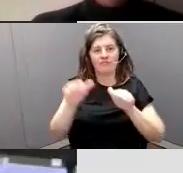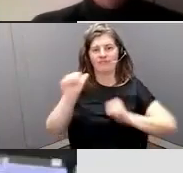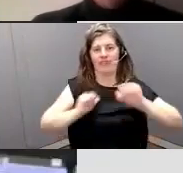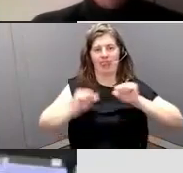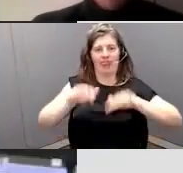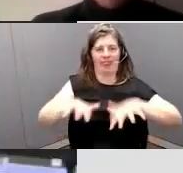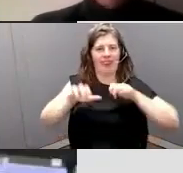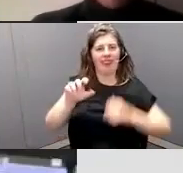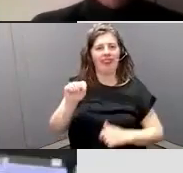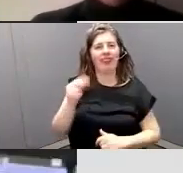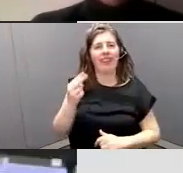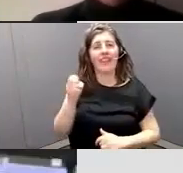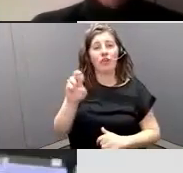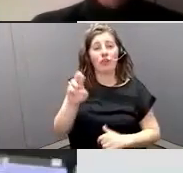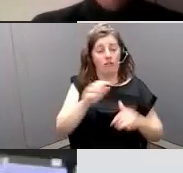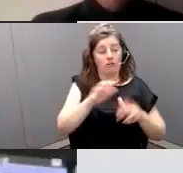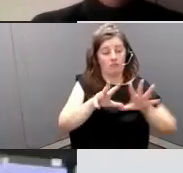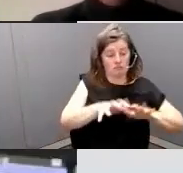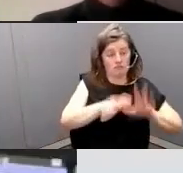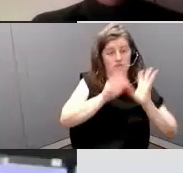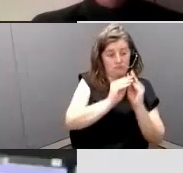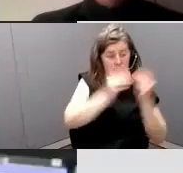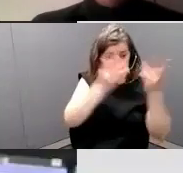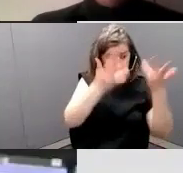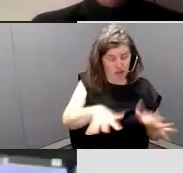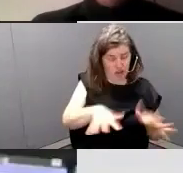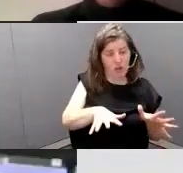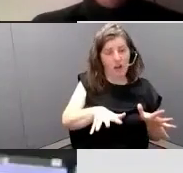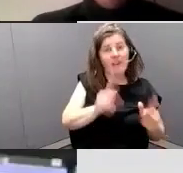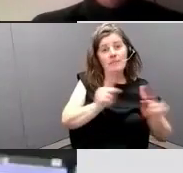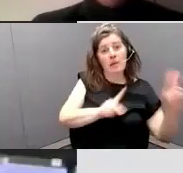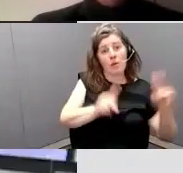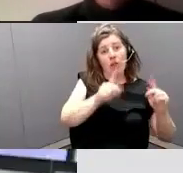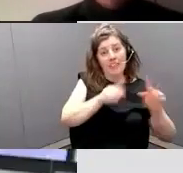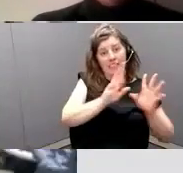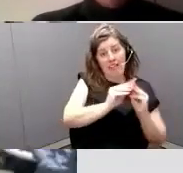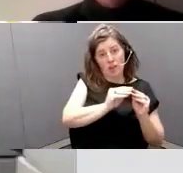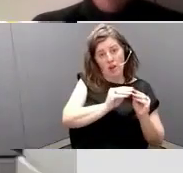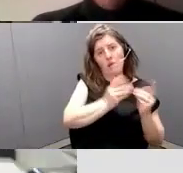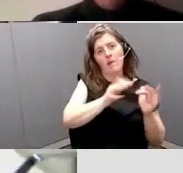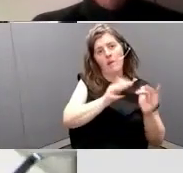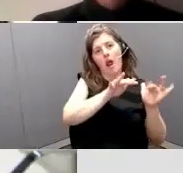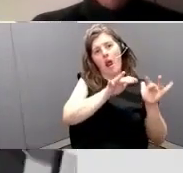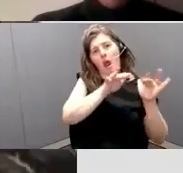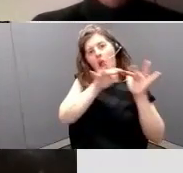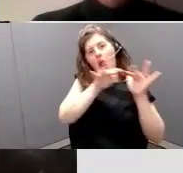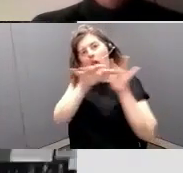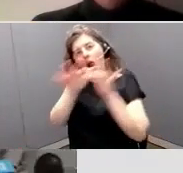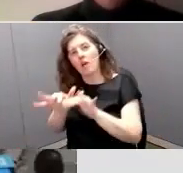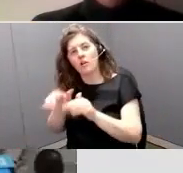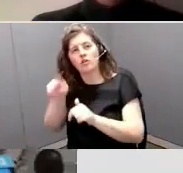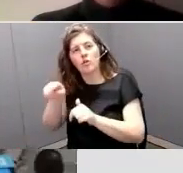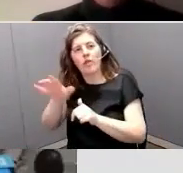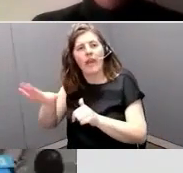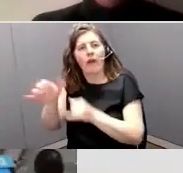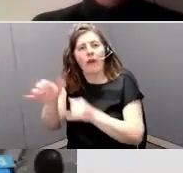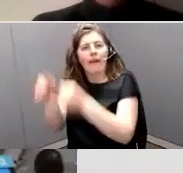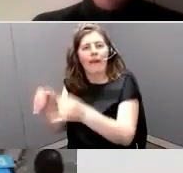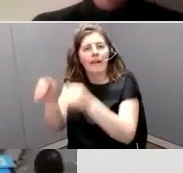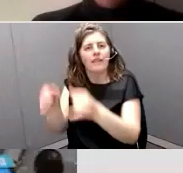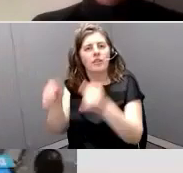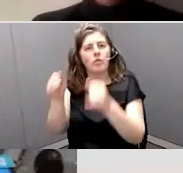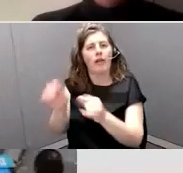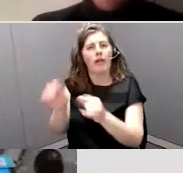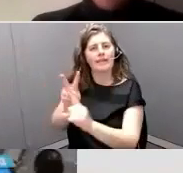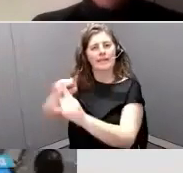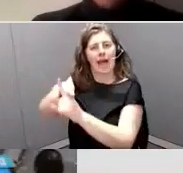has concluded, all of these people in this session migrate out to their individual